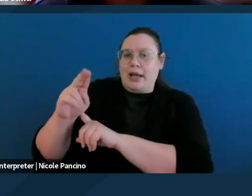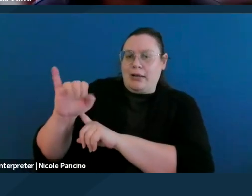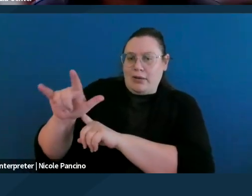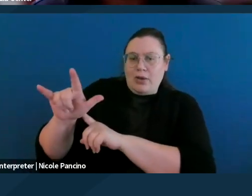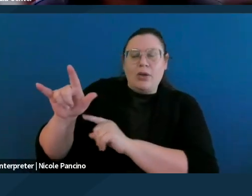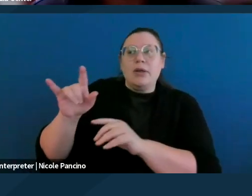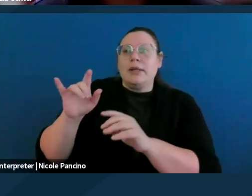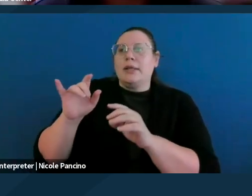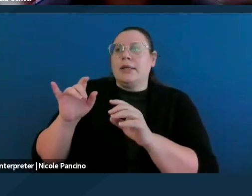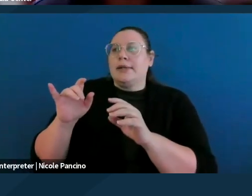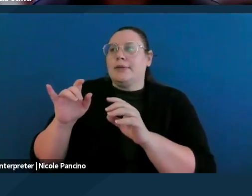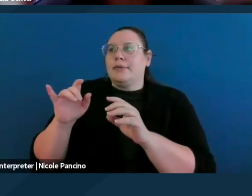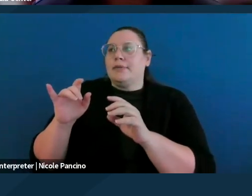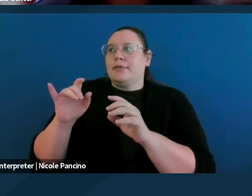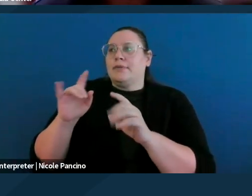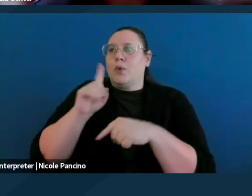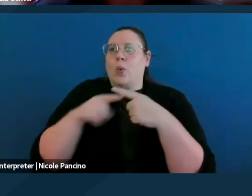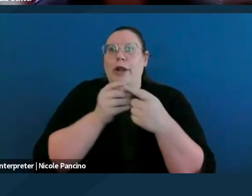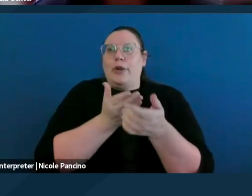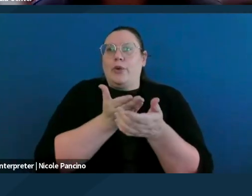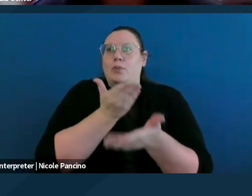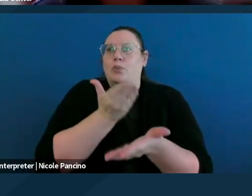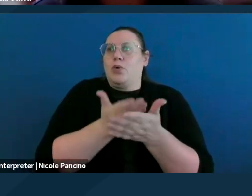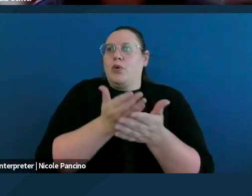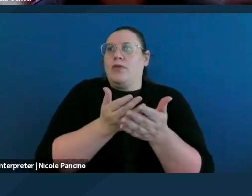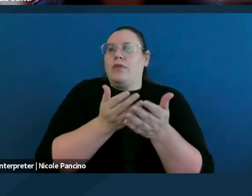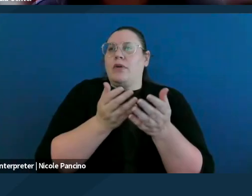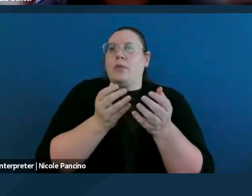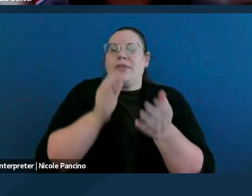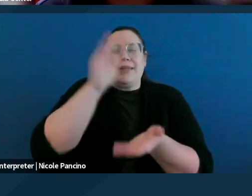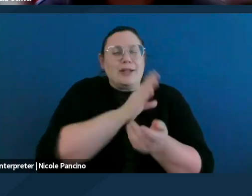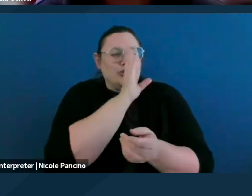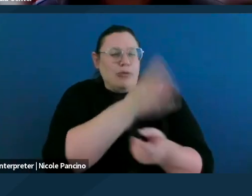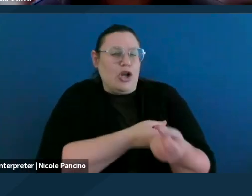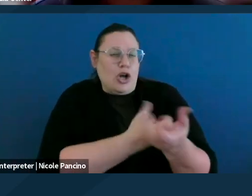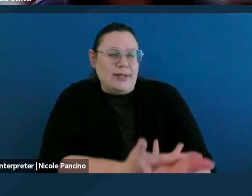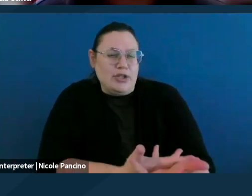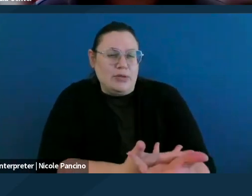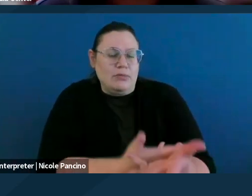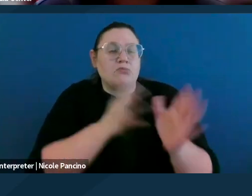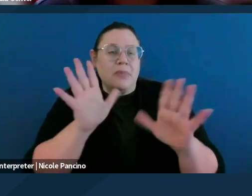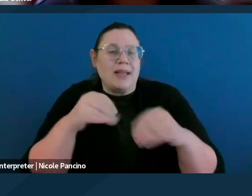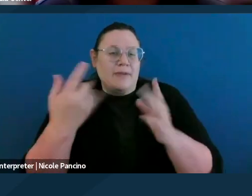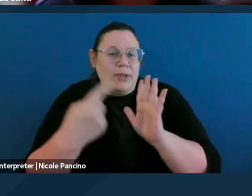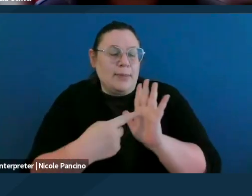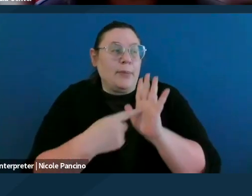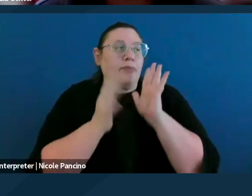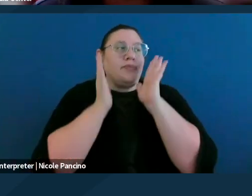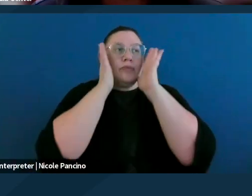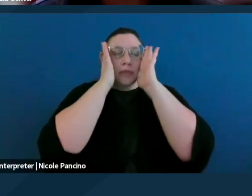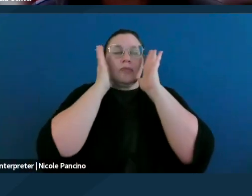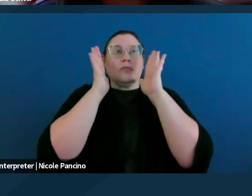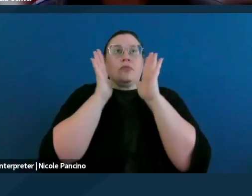when you're proving it with a more indirect causation. So for example, um, if